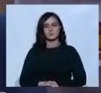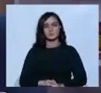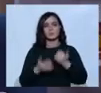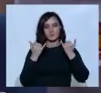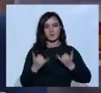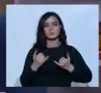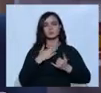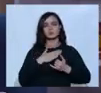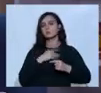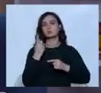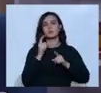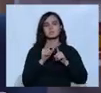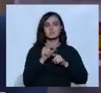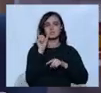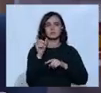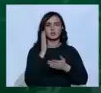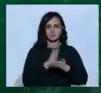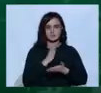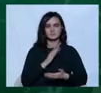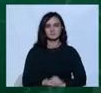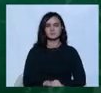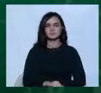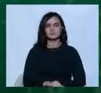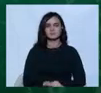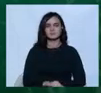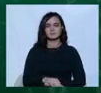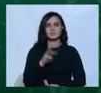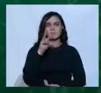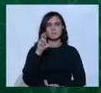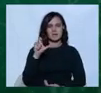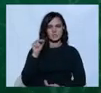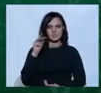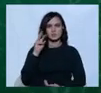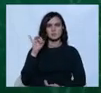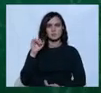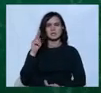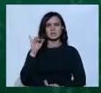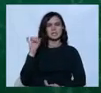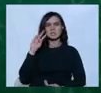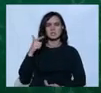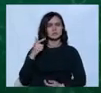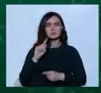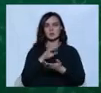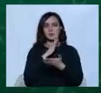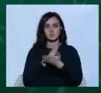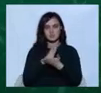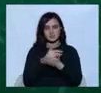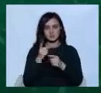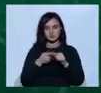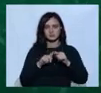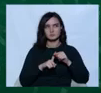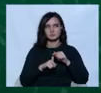the title of our play, and that's merchant. Now, a merchant is a person who buys and